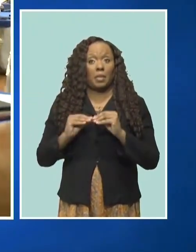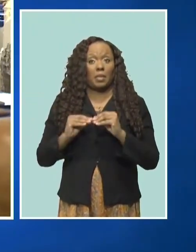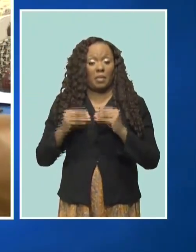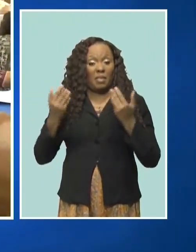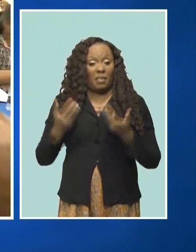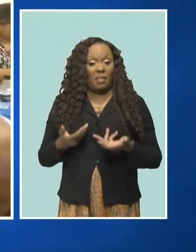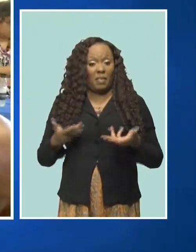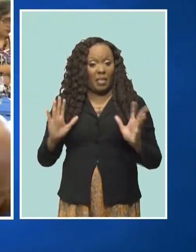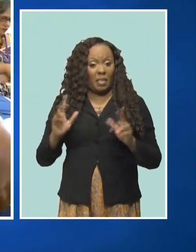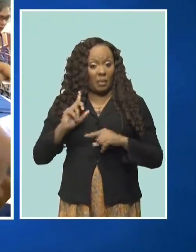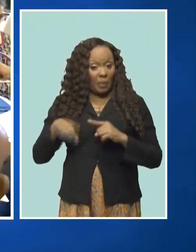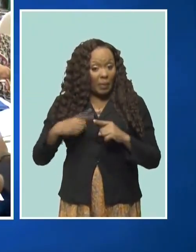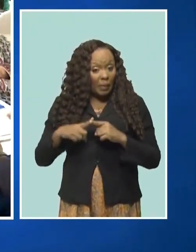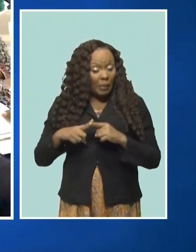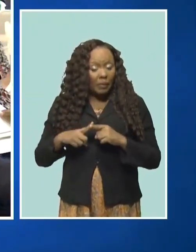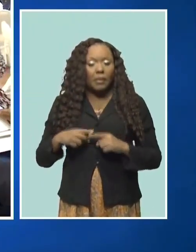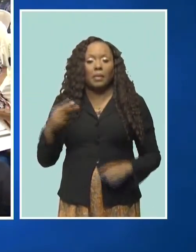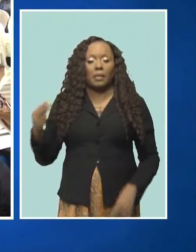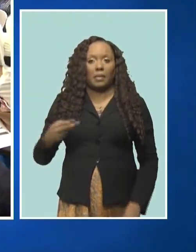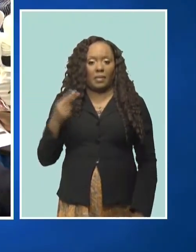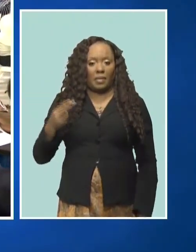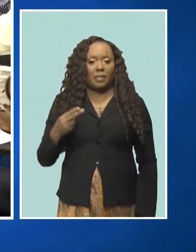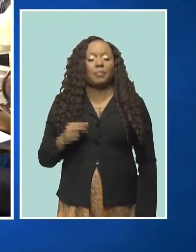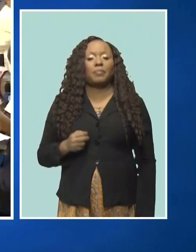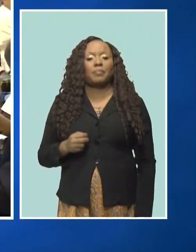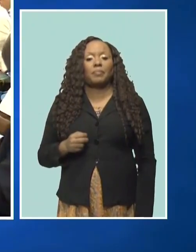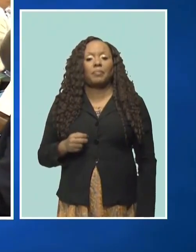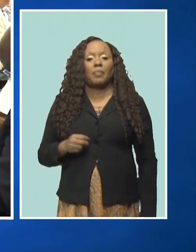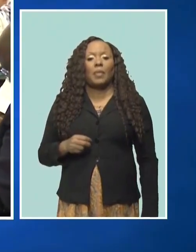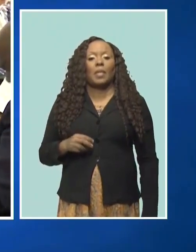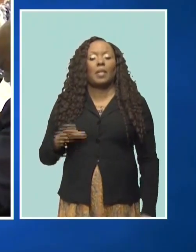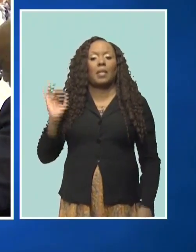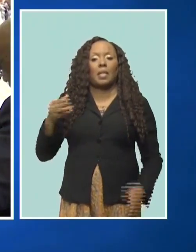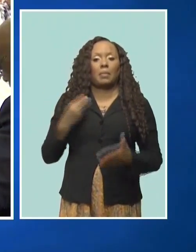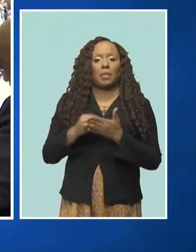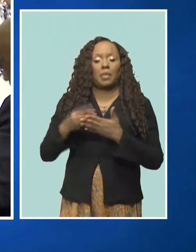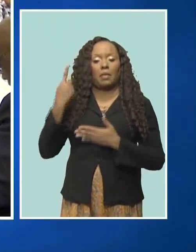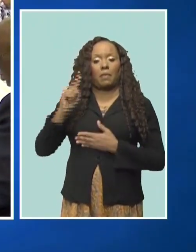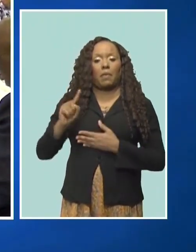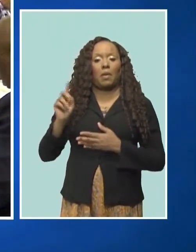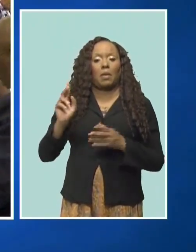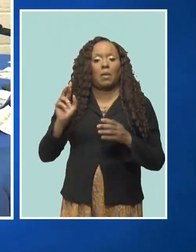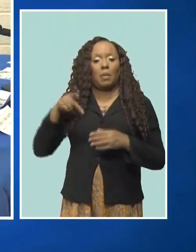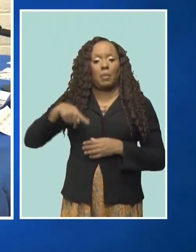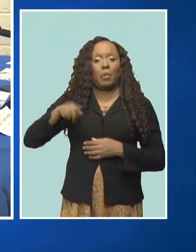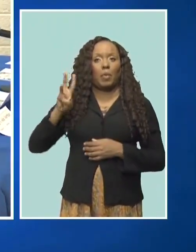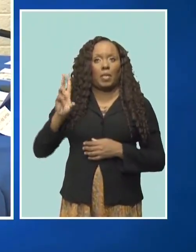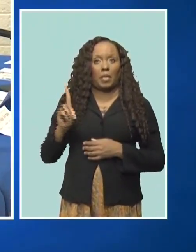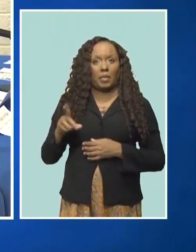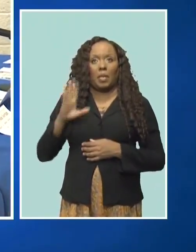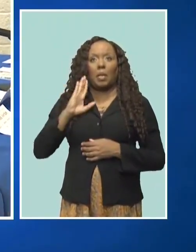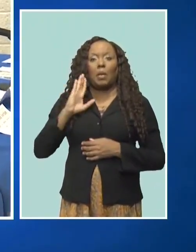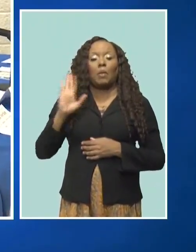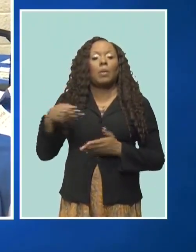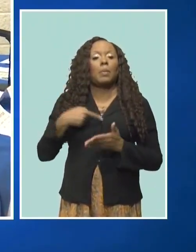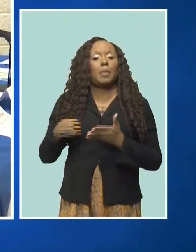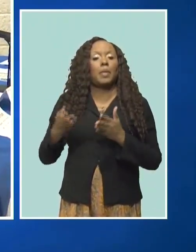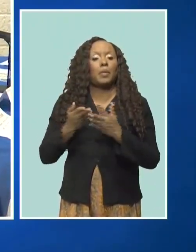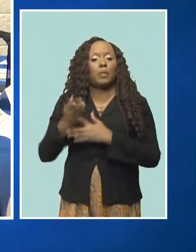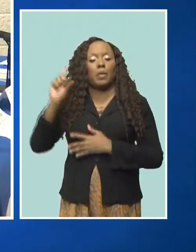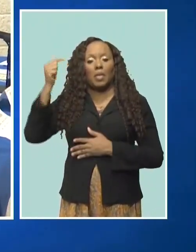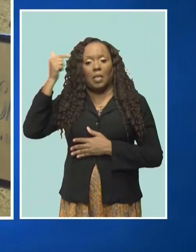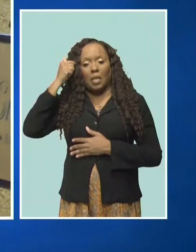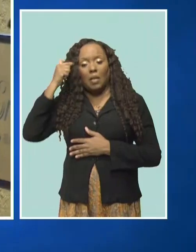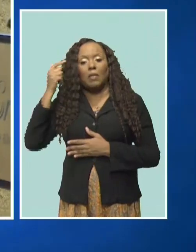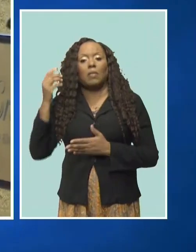Minister Jordan explains the non-contributory pension for people with disabilities will be paid with funds from government and not from